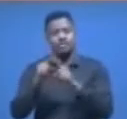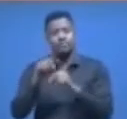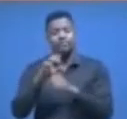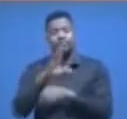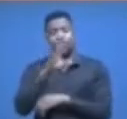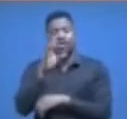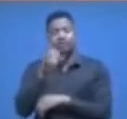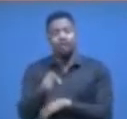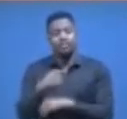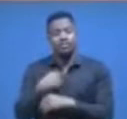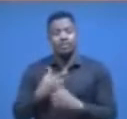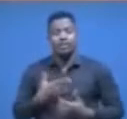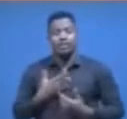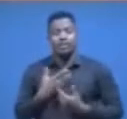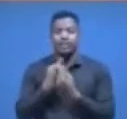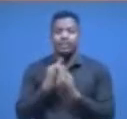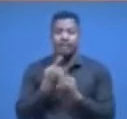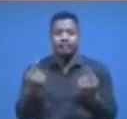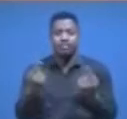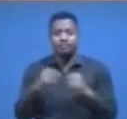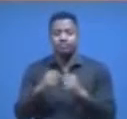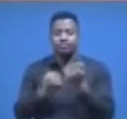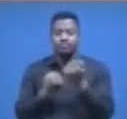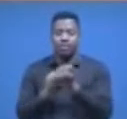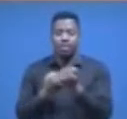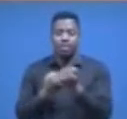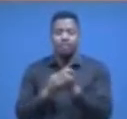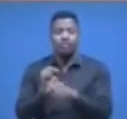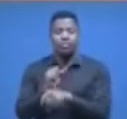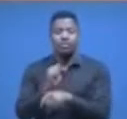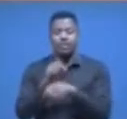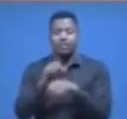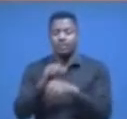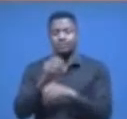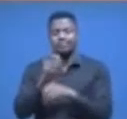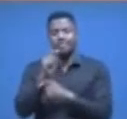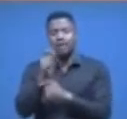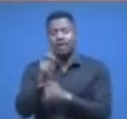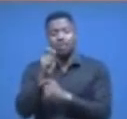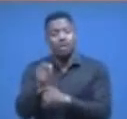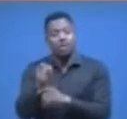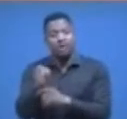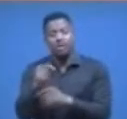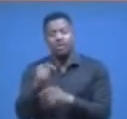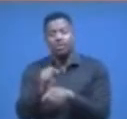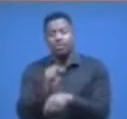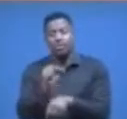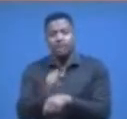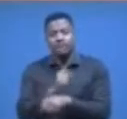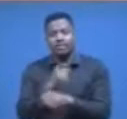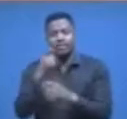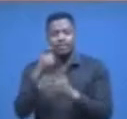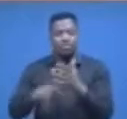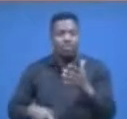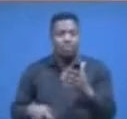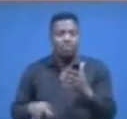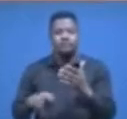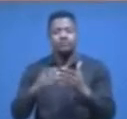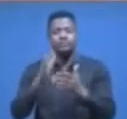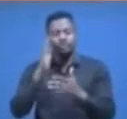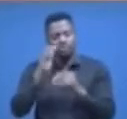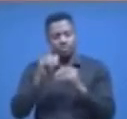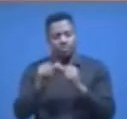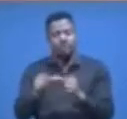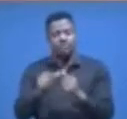announce that in support of the operation of the Award Secretariat, its operational cost will continue